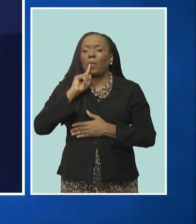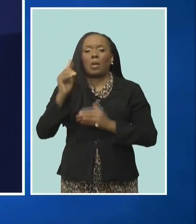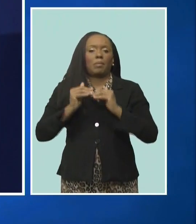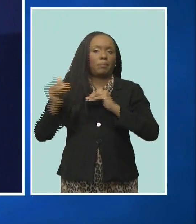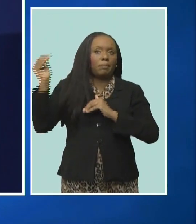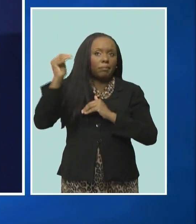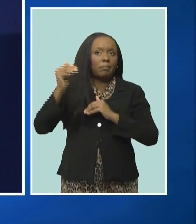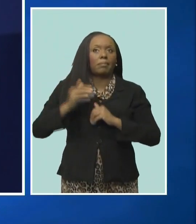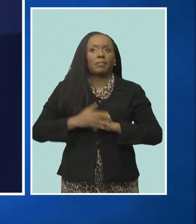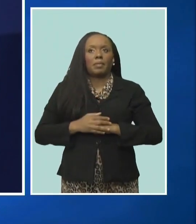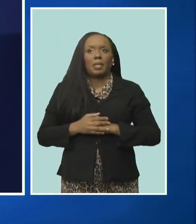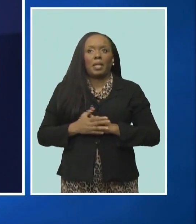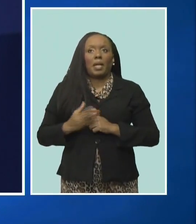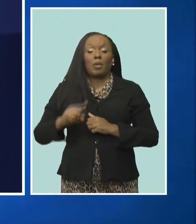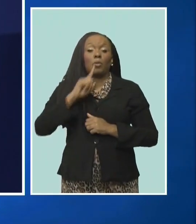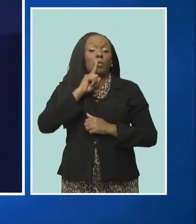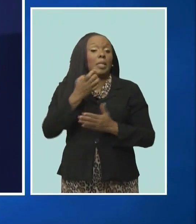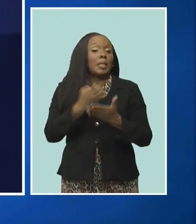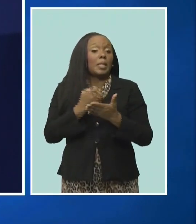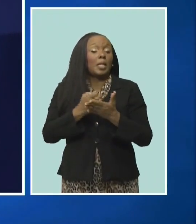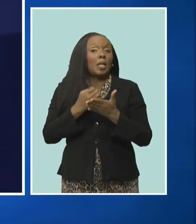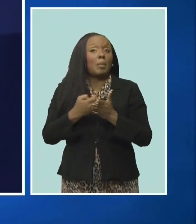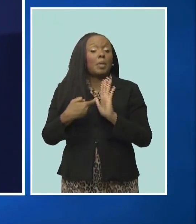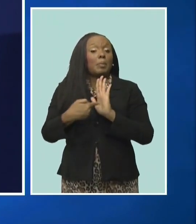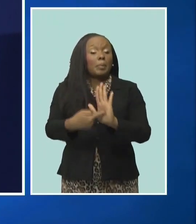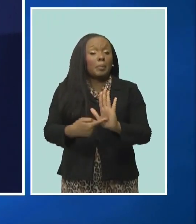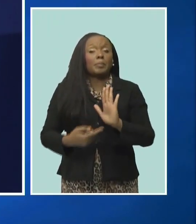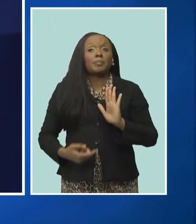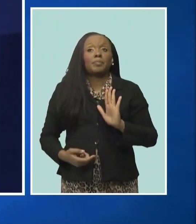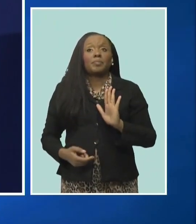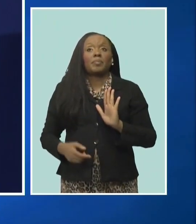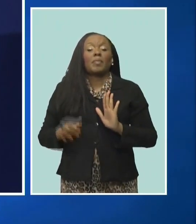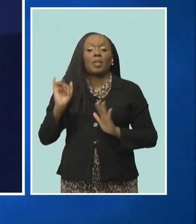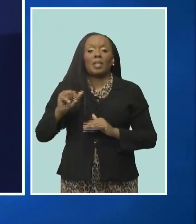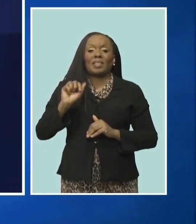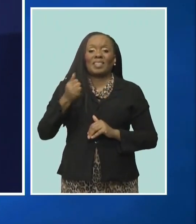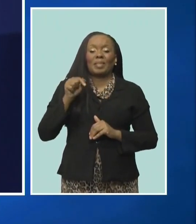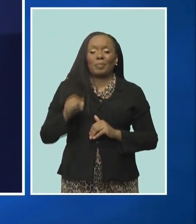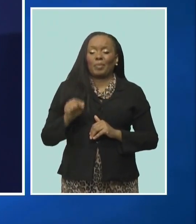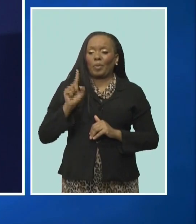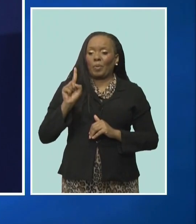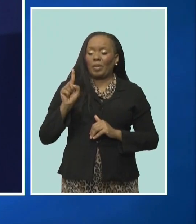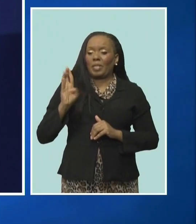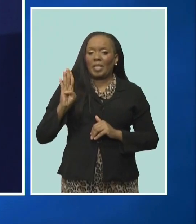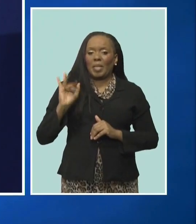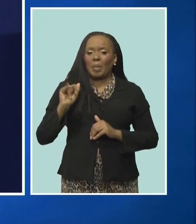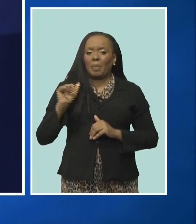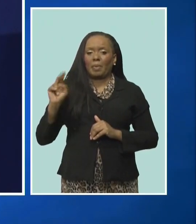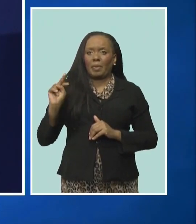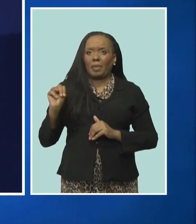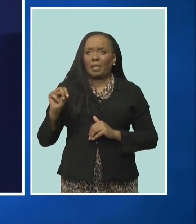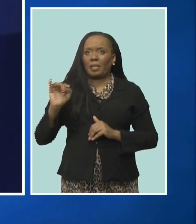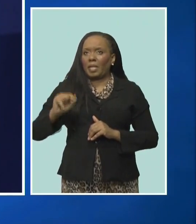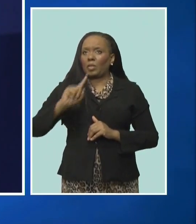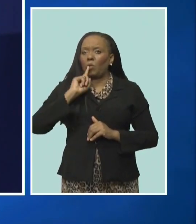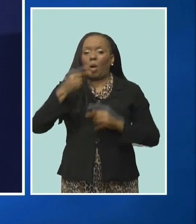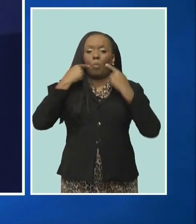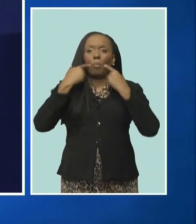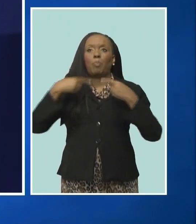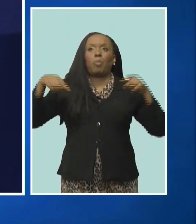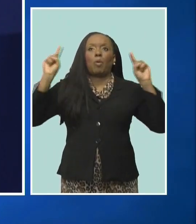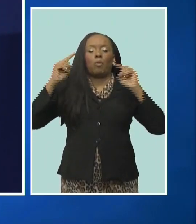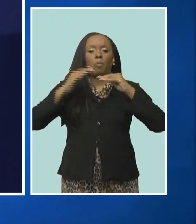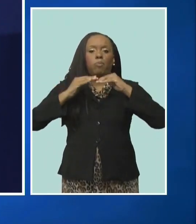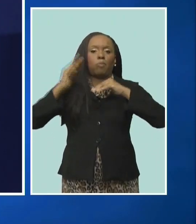in real terms, real economic terms, it is $10.1 billion. And in our view, that's a milestone. We've crossed the $10